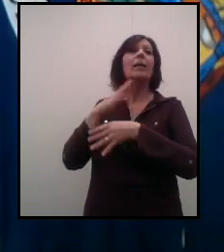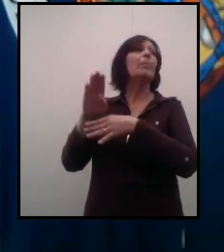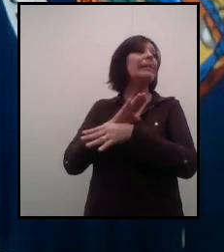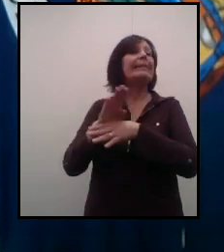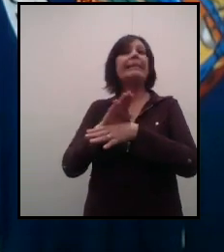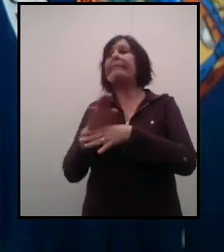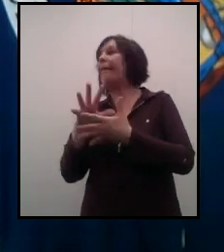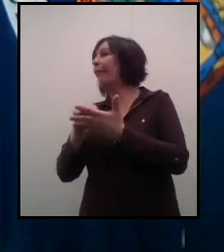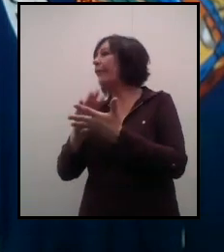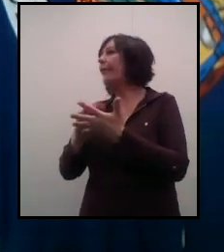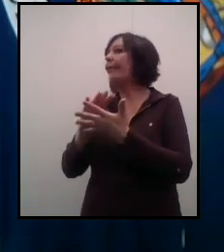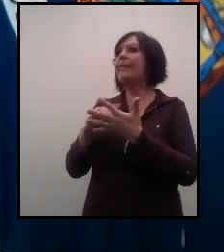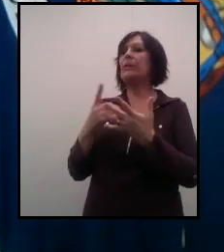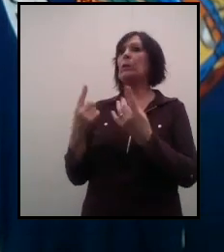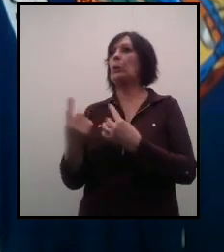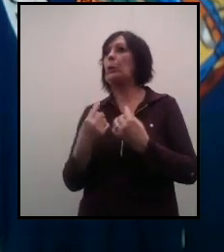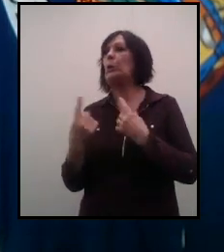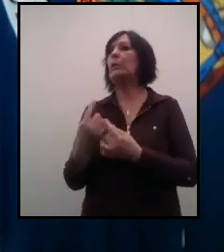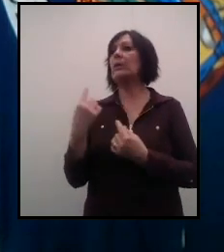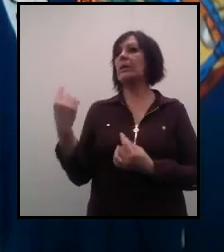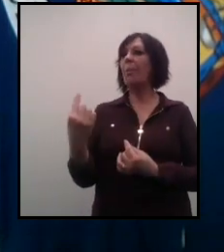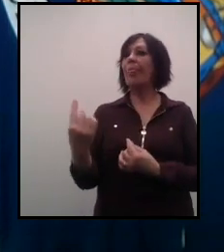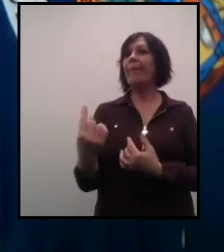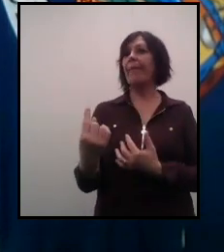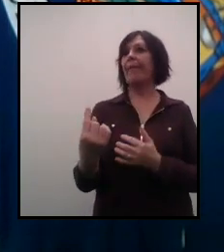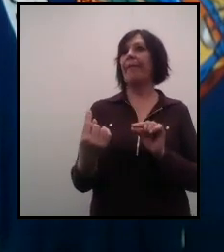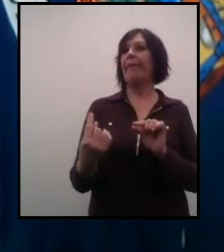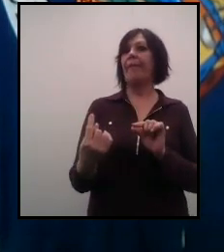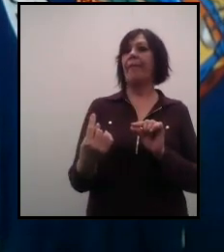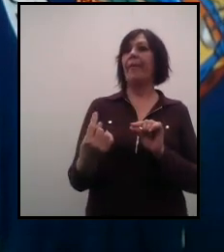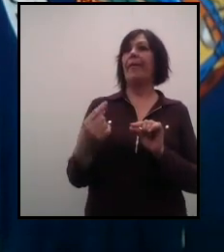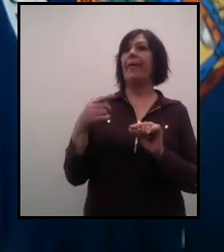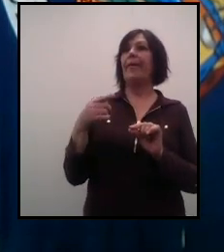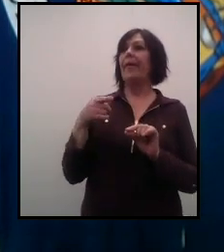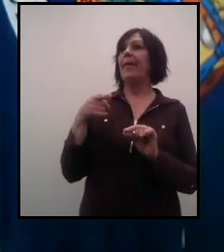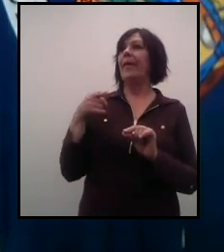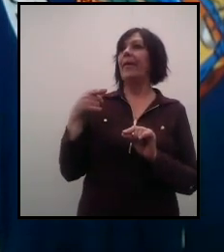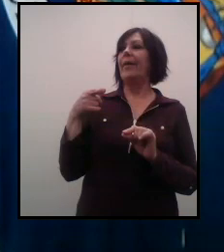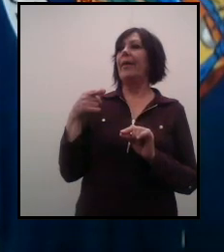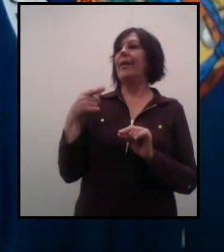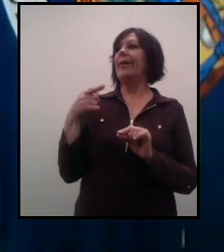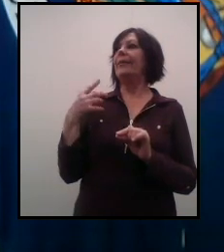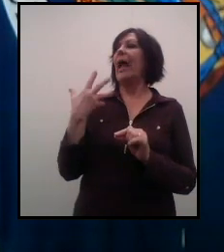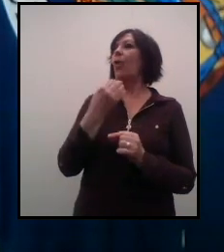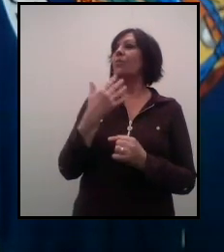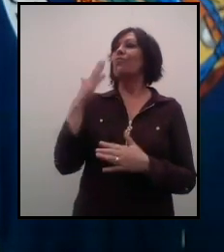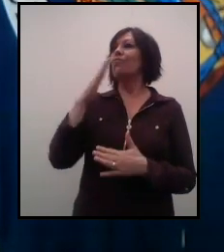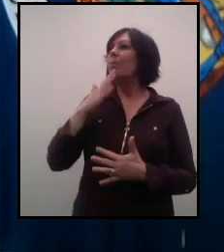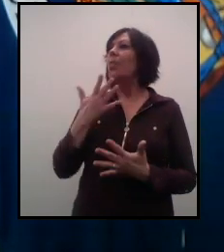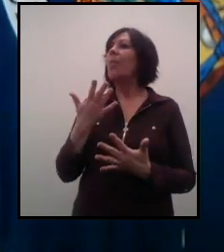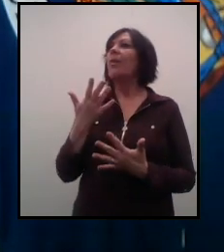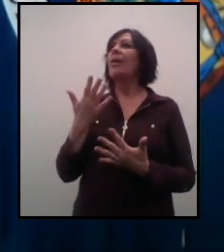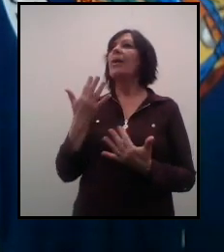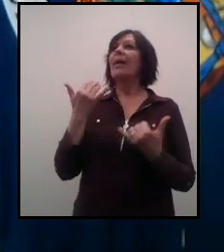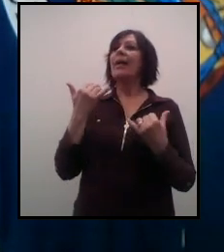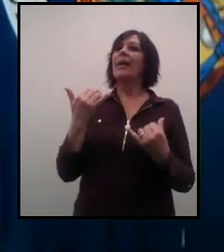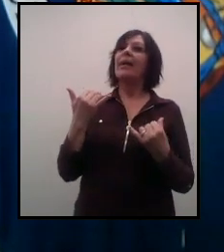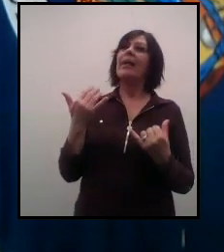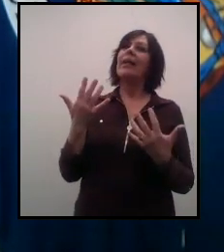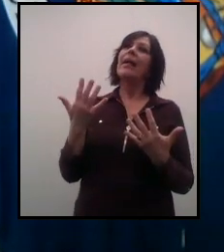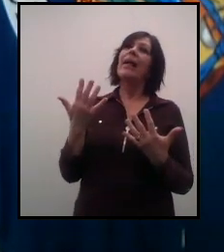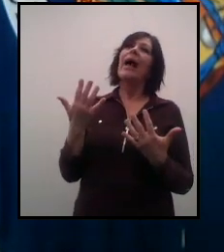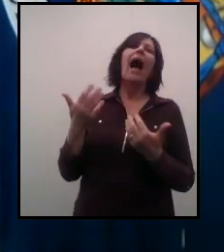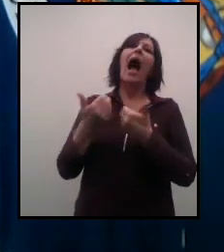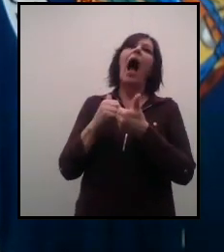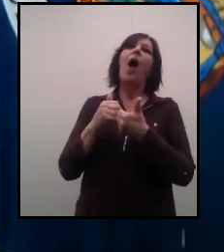entertained, learning at the same time. They're facing their own troubles potentially, and now they've also added teacher to their list of duties.